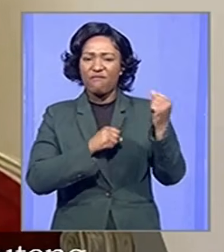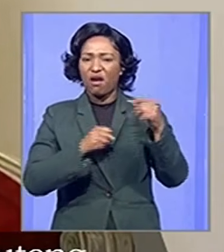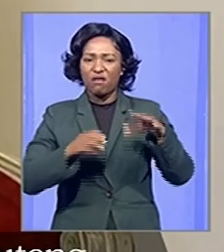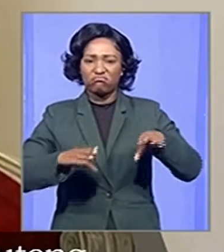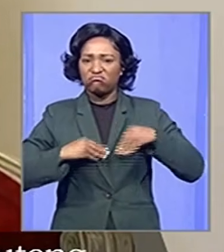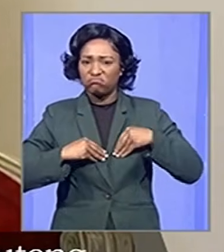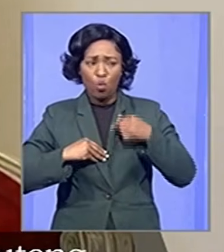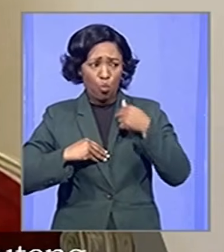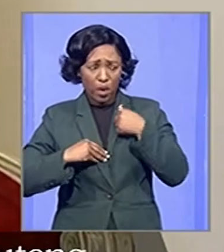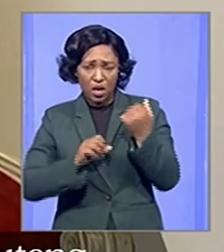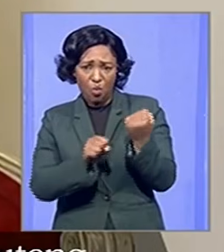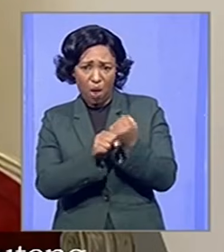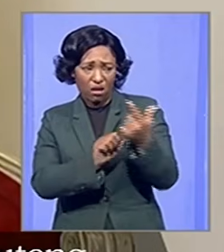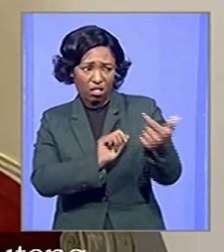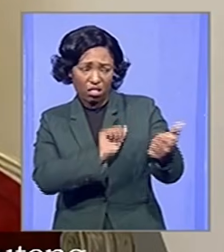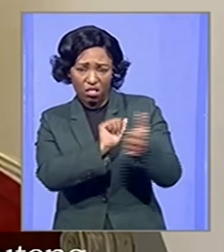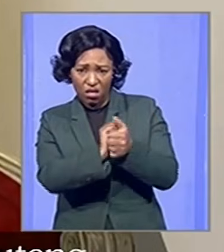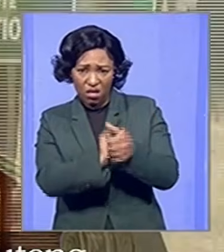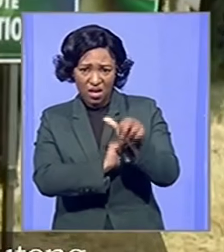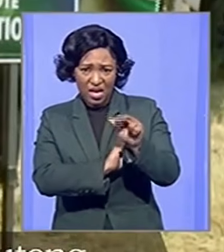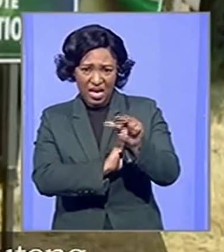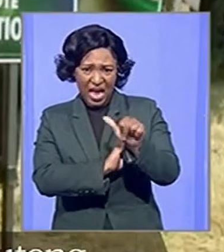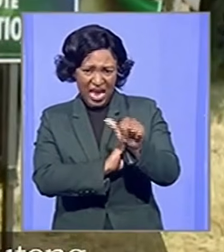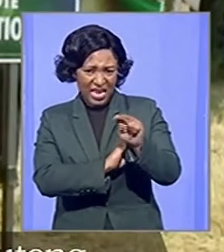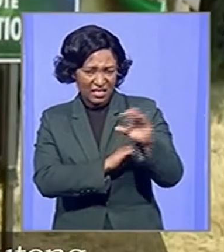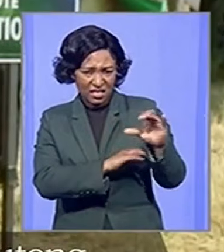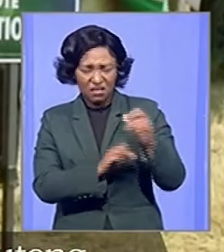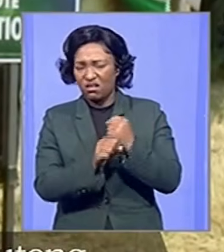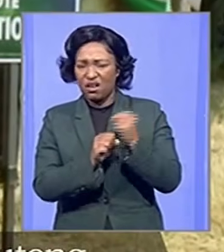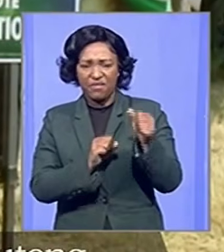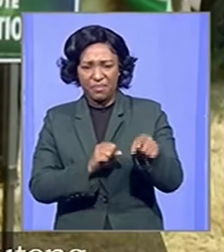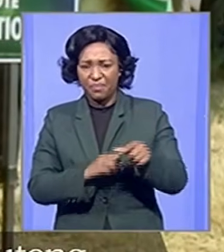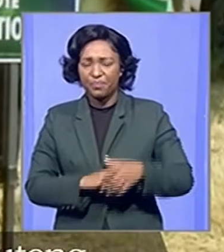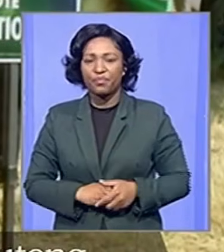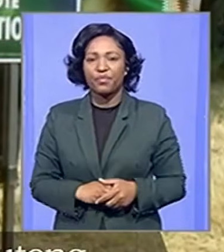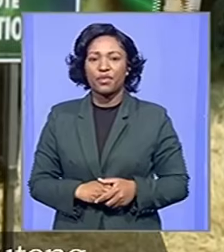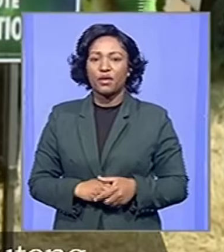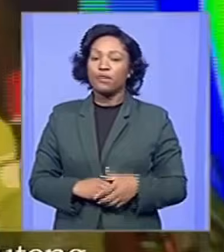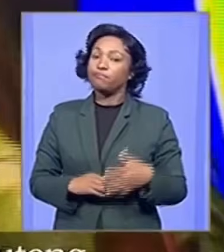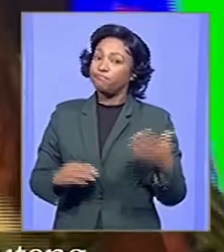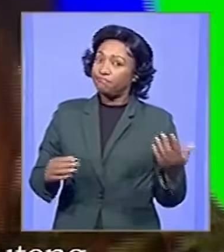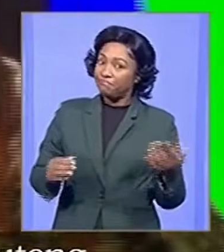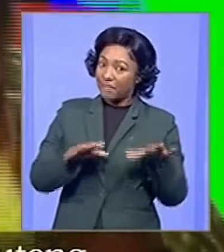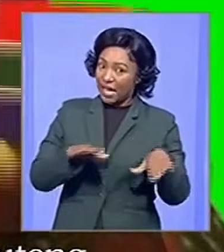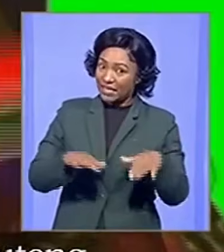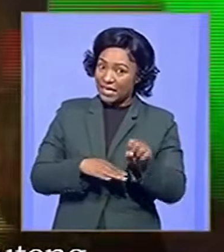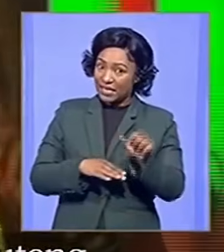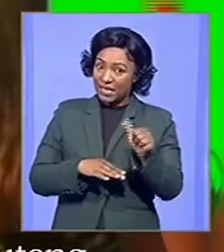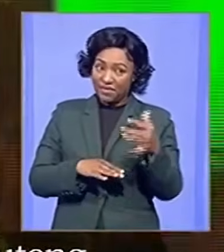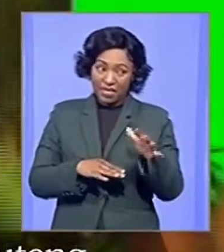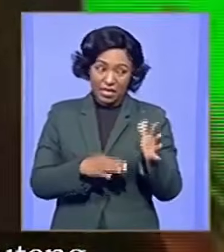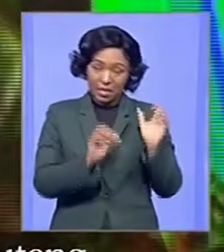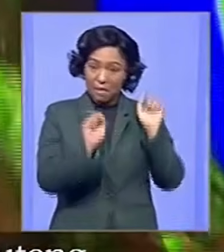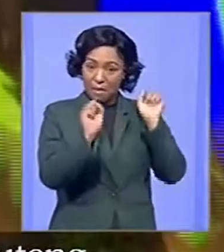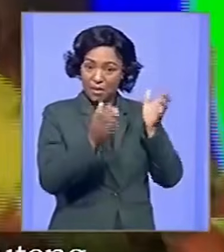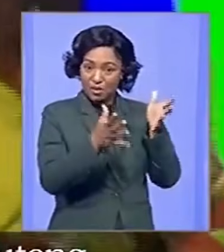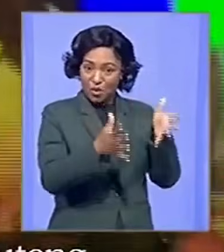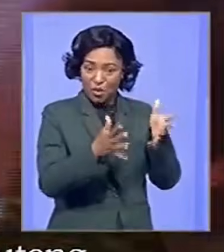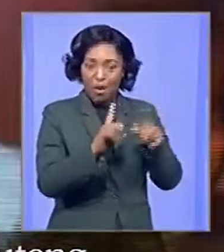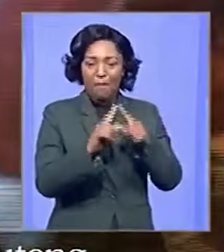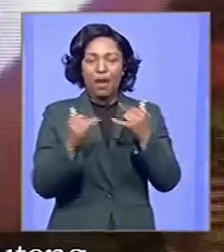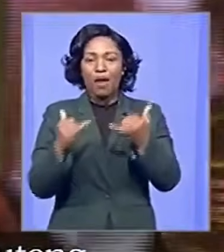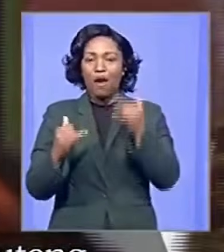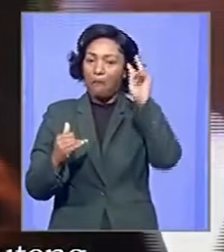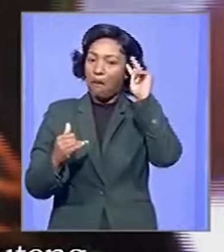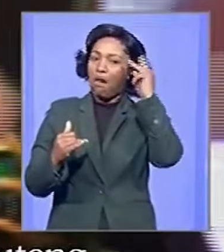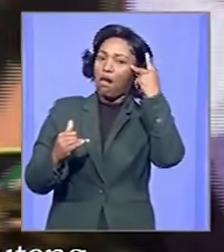opportunity to go into a coalition with the ANC. Action SA e fetoetse ntlhakemo ya yona ya hore e ke ke sebetsa